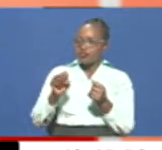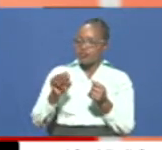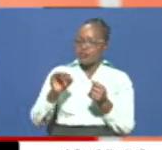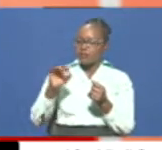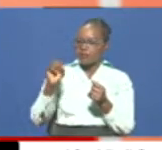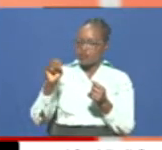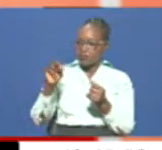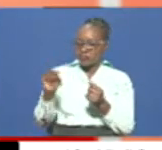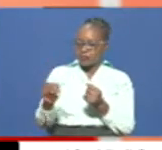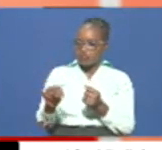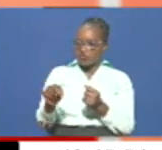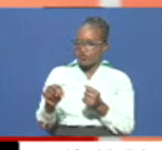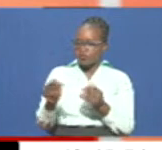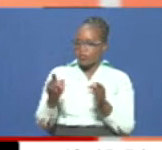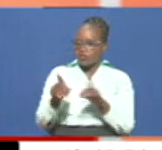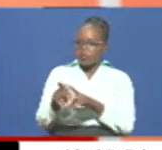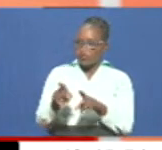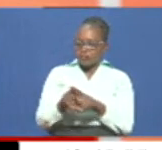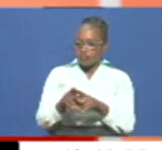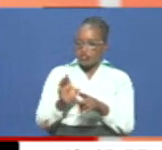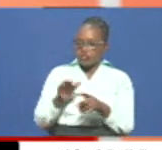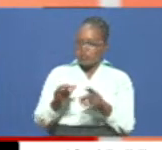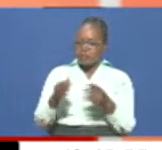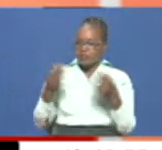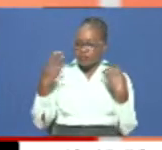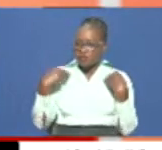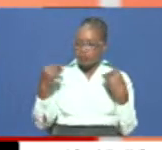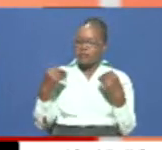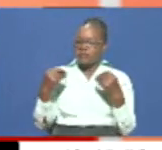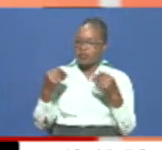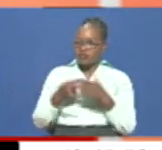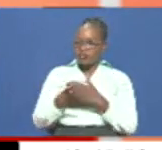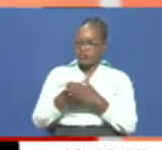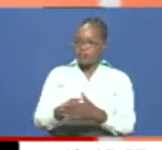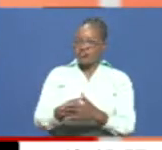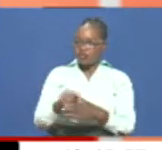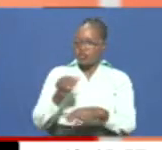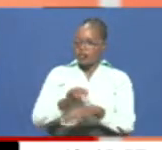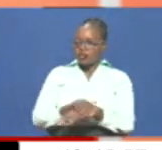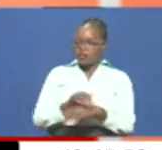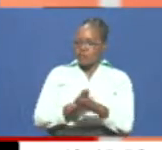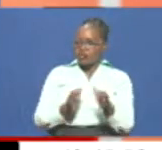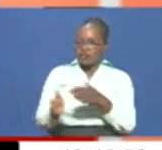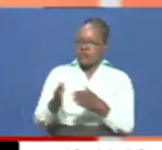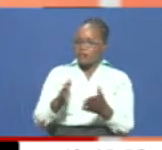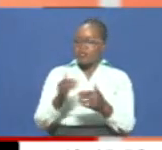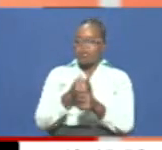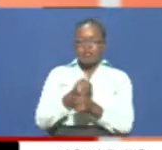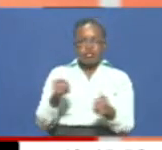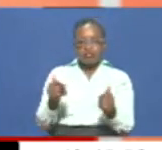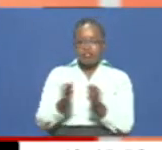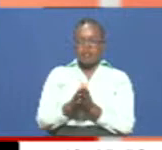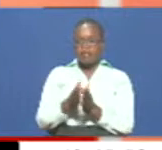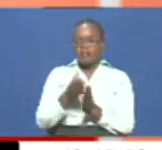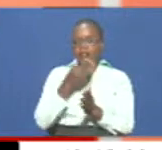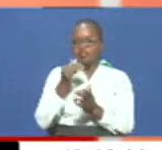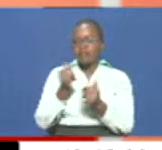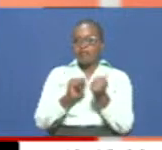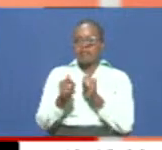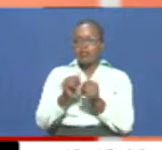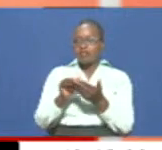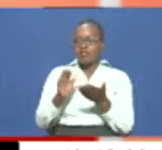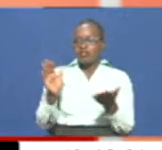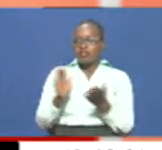that the women's sport is pushed because there are very, very good chances of doing very well. Mm-hmm. The men's side is normally more competitive, so I'm hoping that